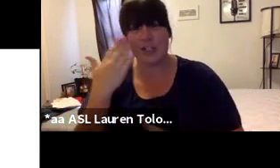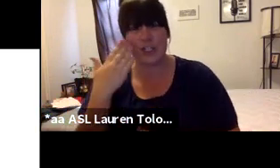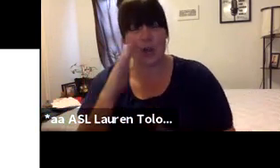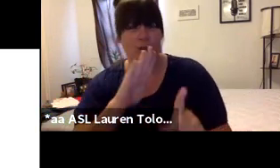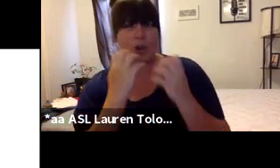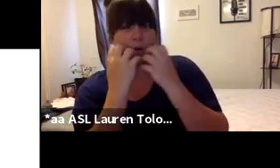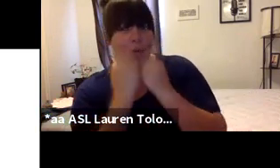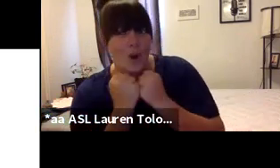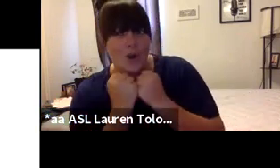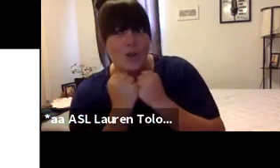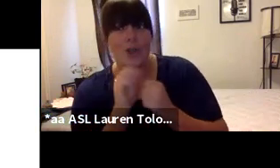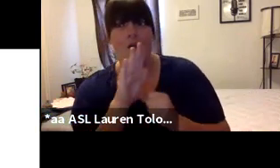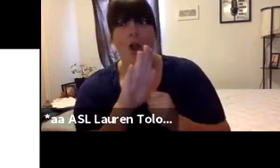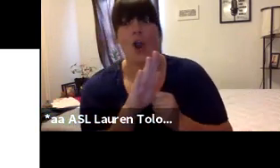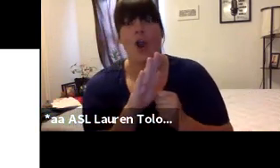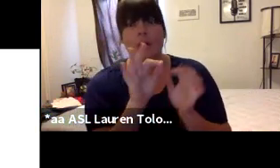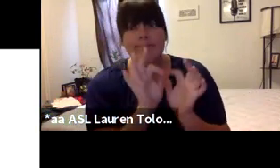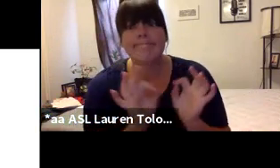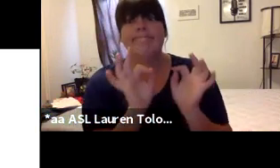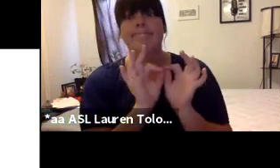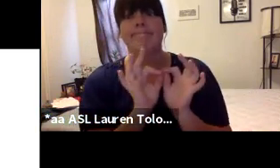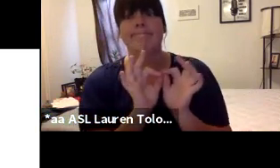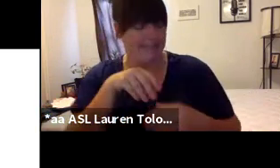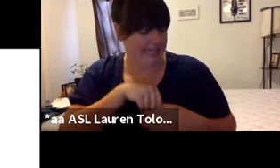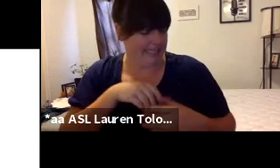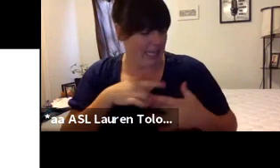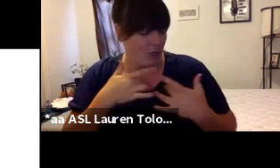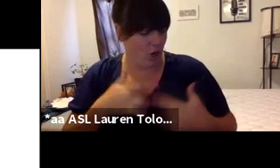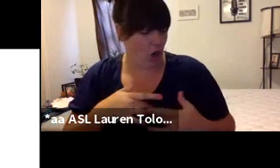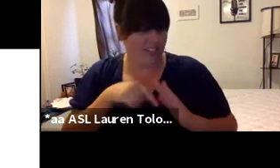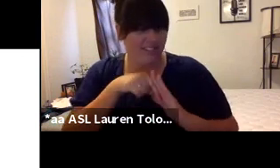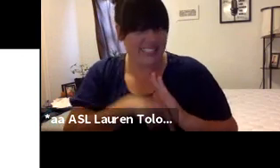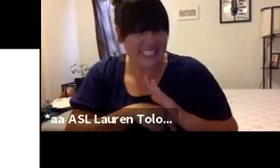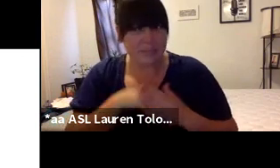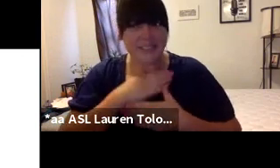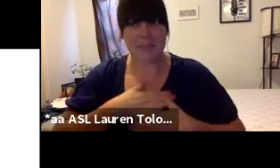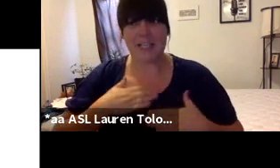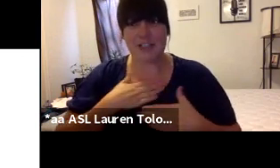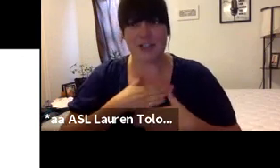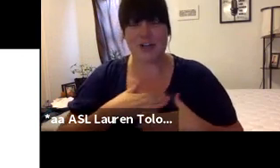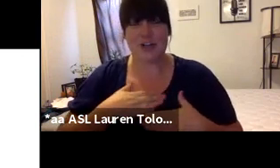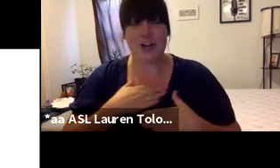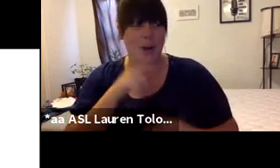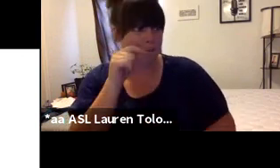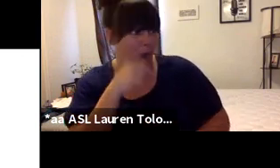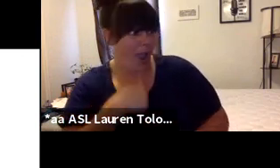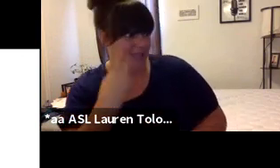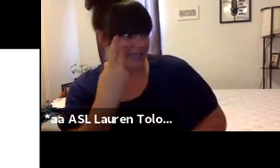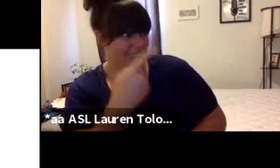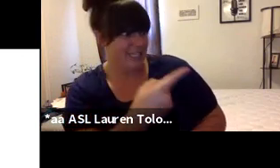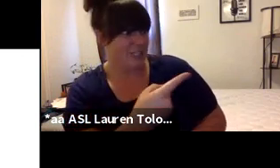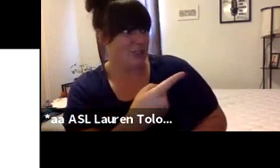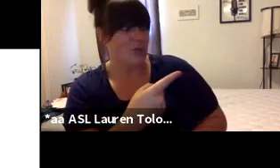treasure. Buried in her heart is the deepest pleasure. Scrub Jay, I see you, dazzling